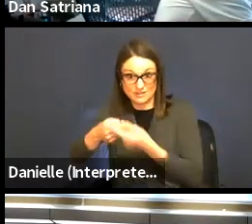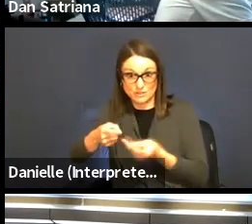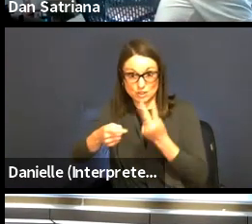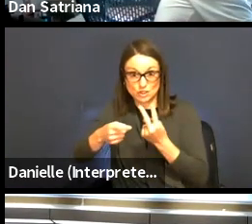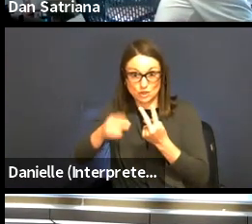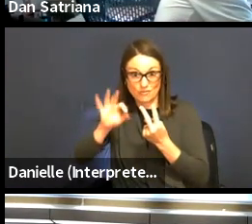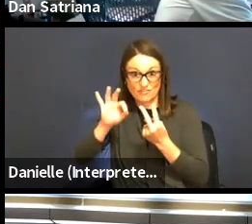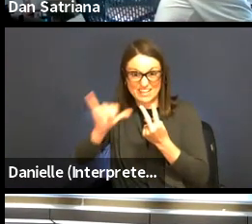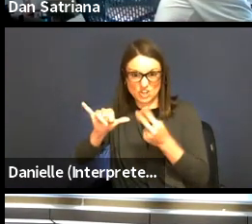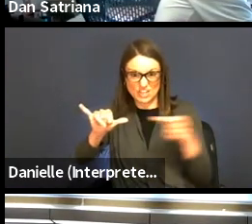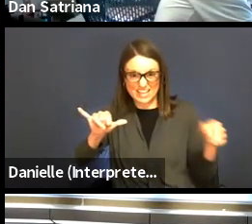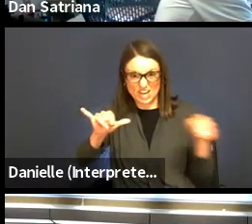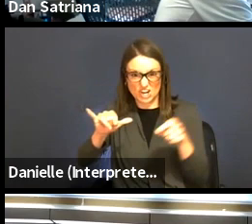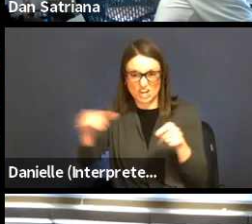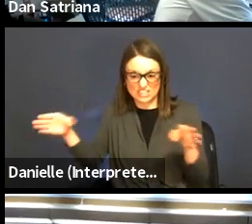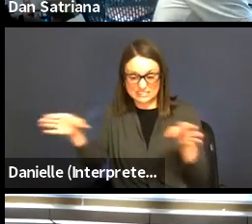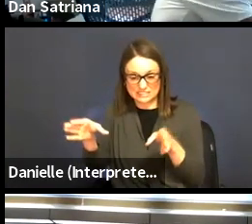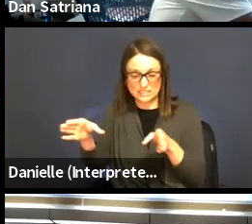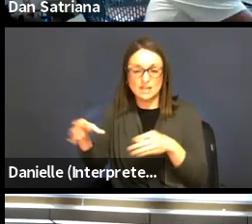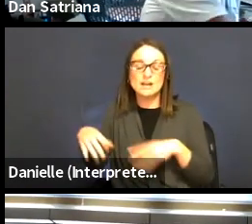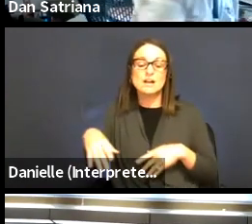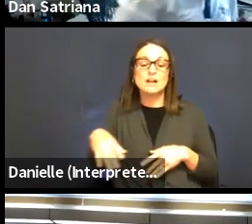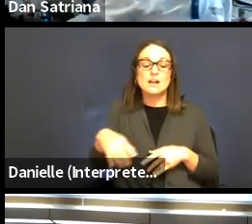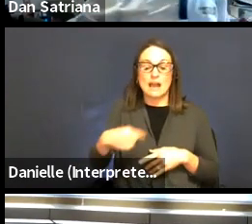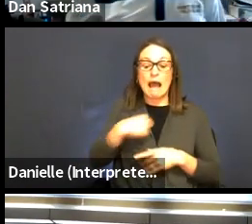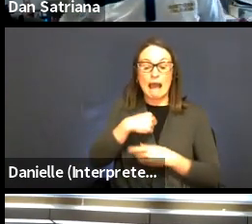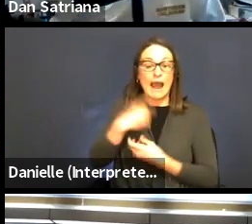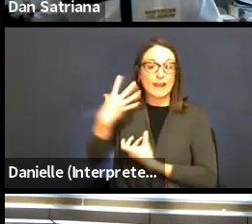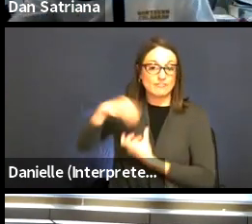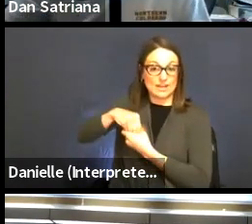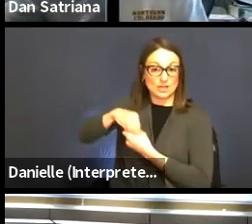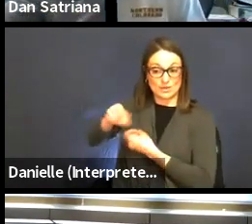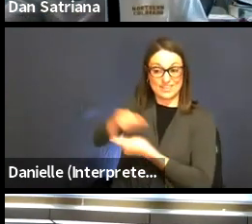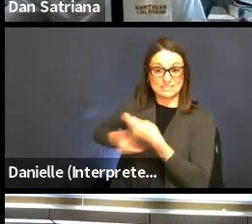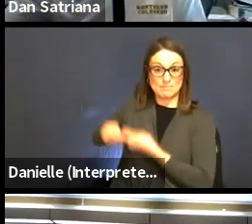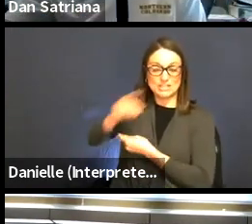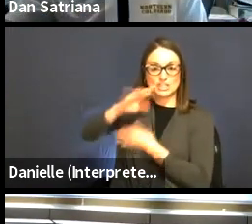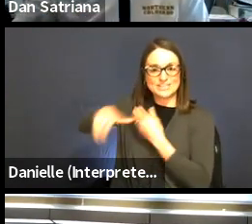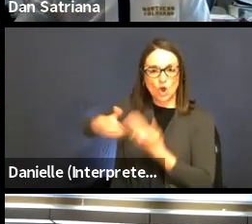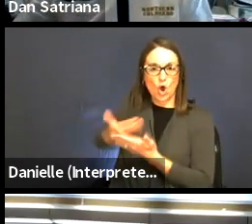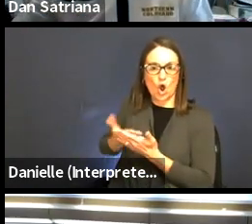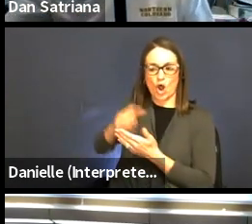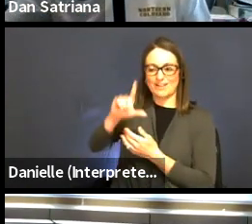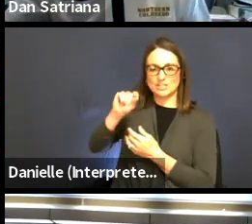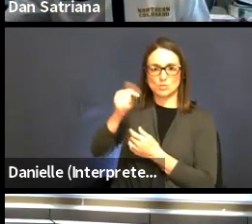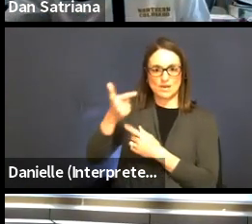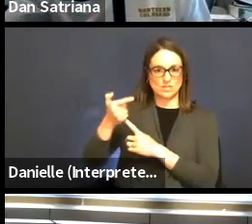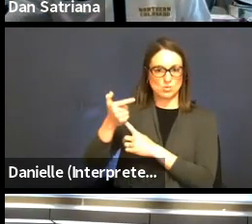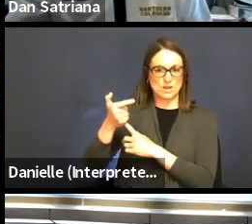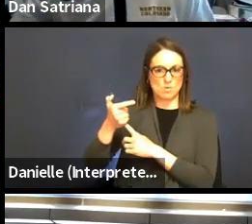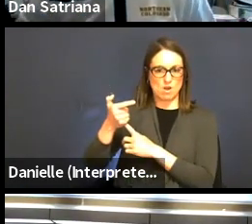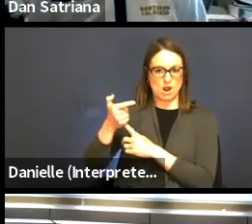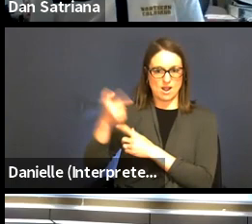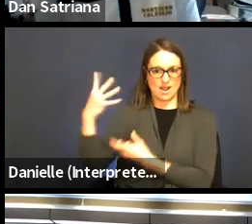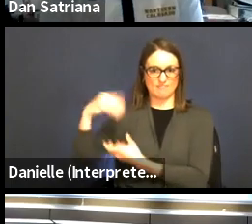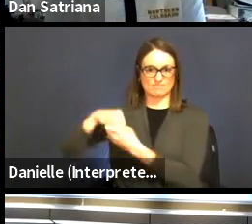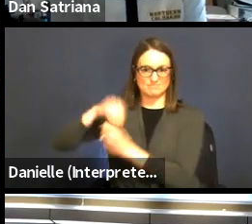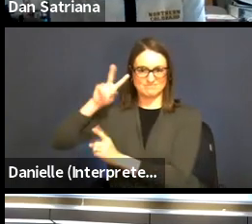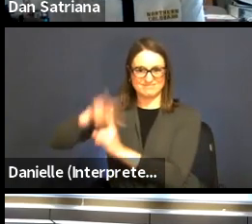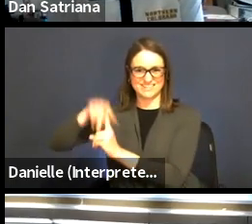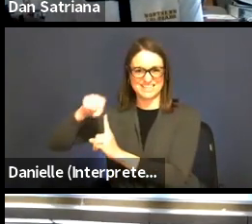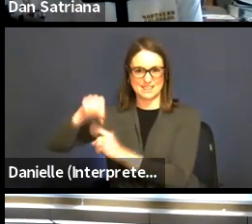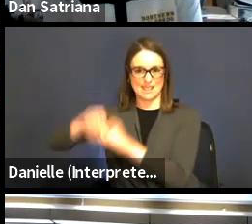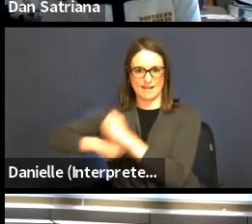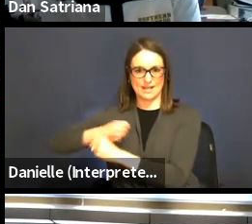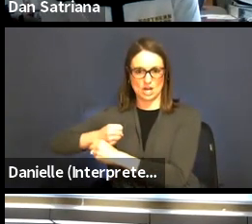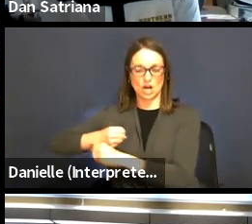this budget as all in fiscal year 21. As we continue to make sure that we are using